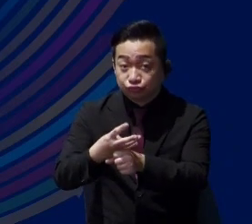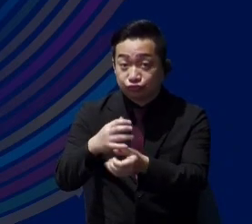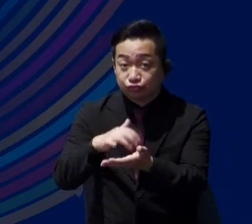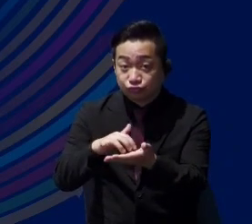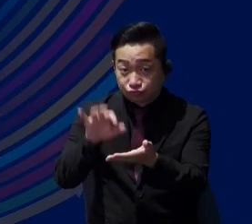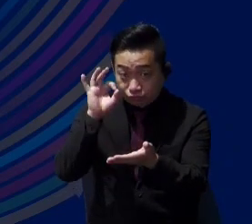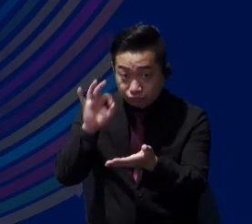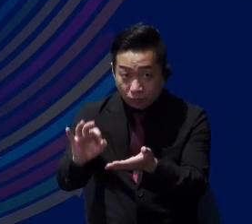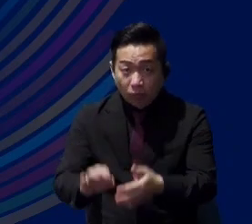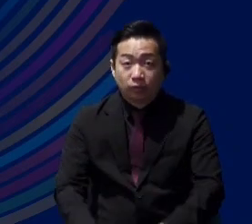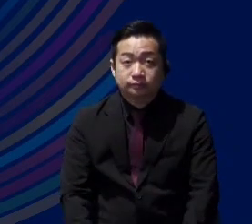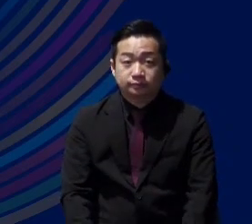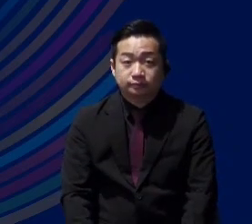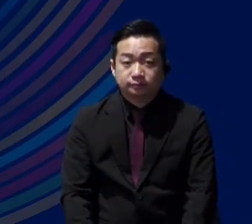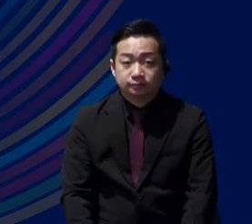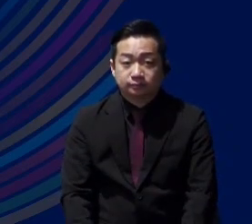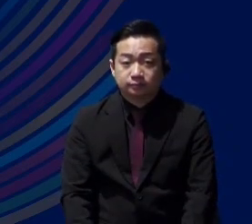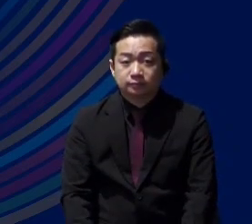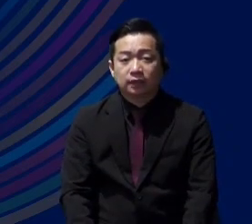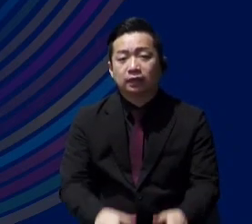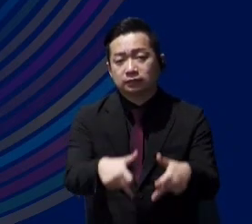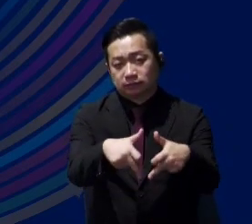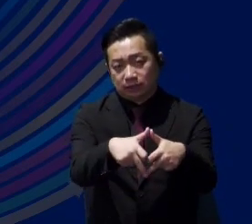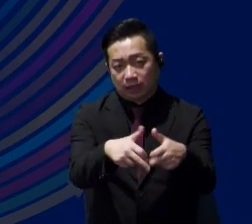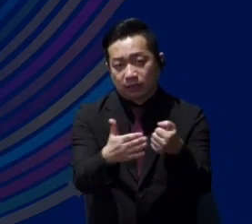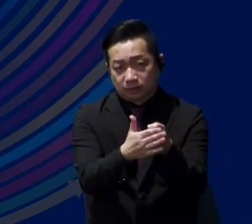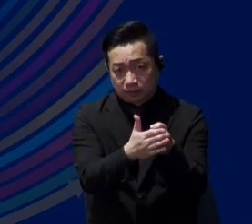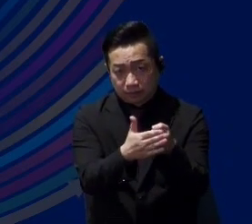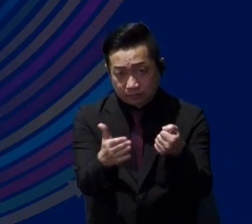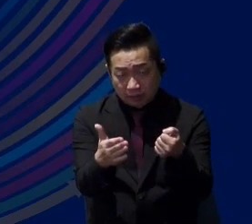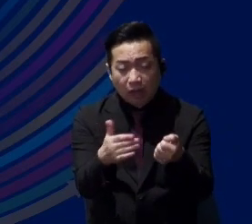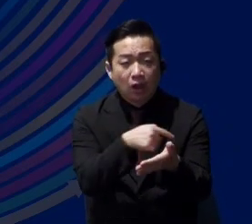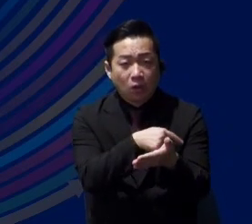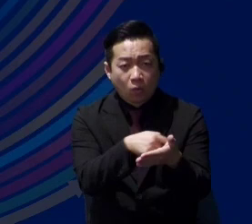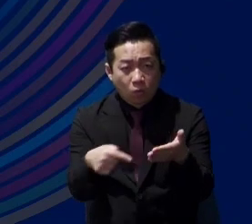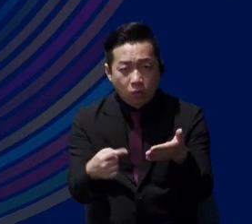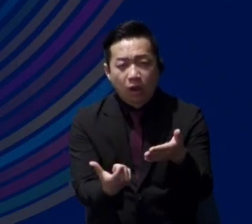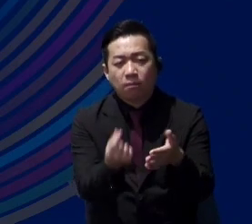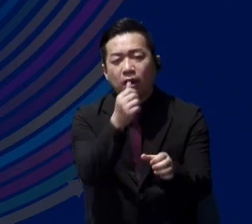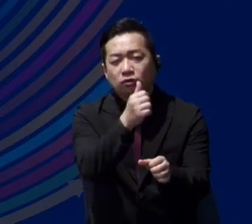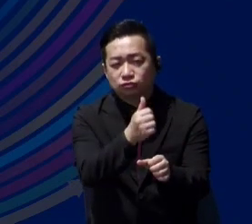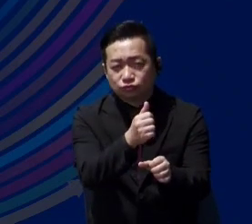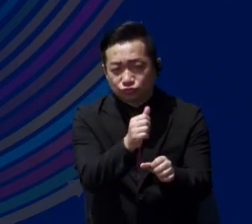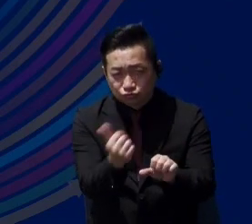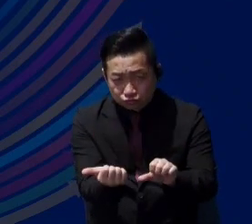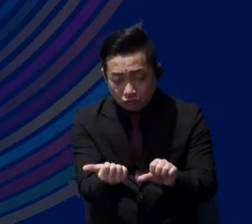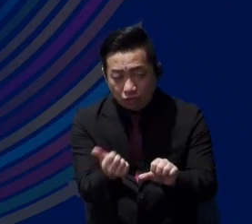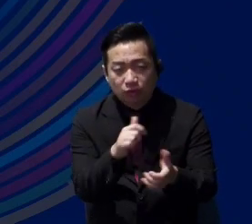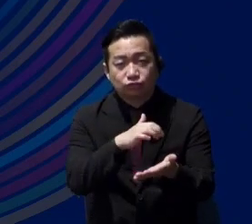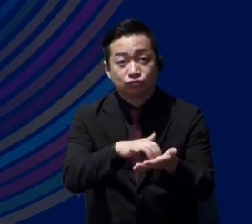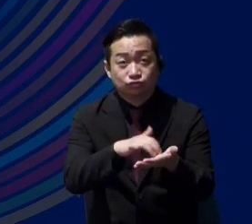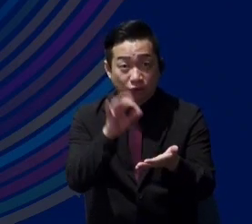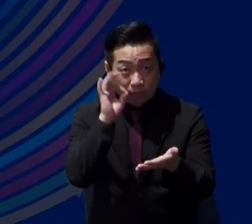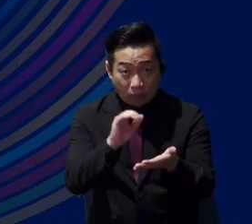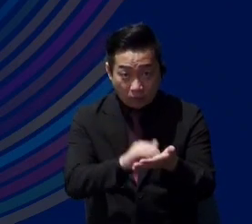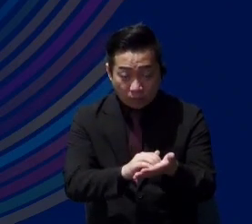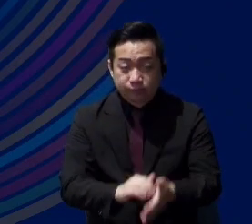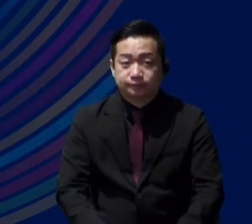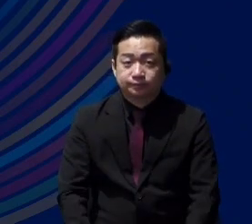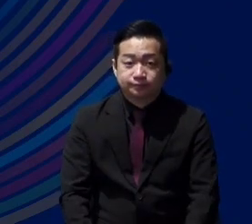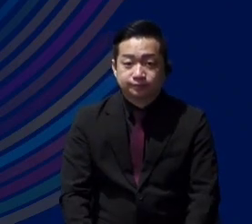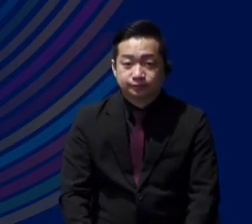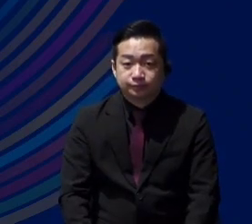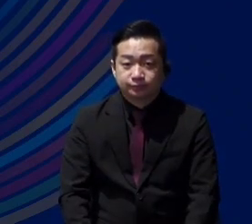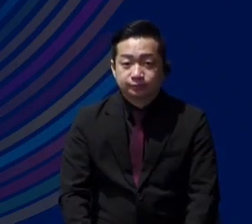Okay, this is a kid, and you can see it. Sometimes he was sick. For example, here he